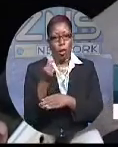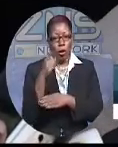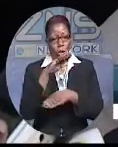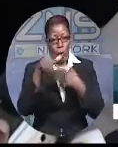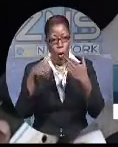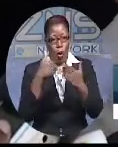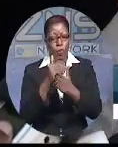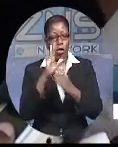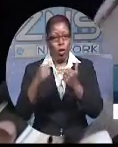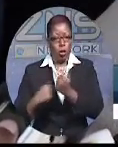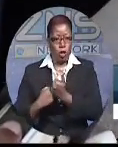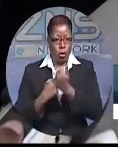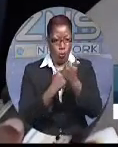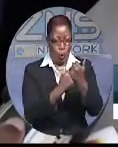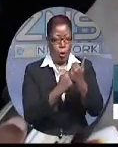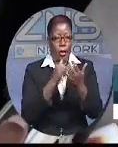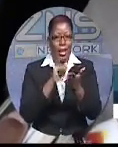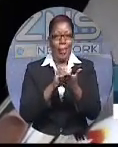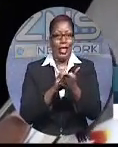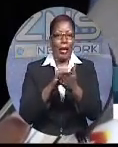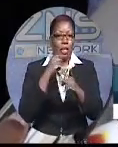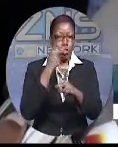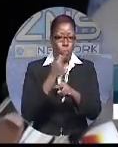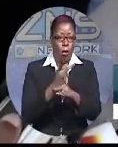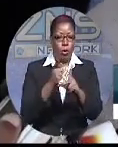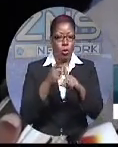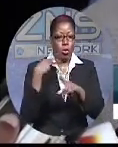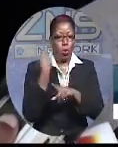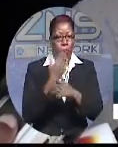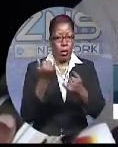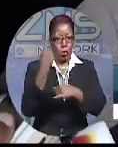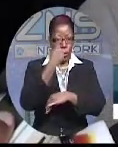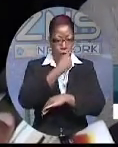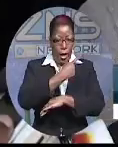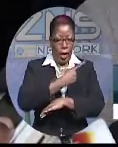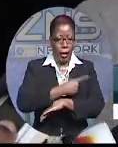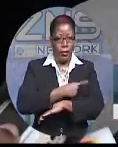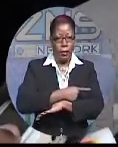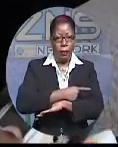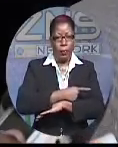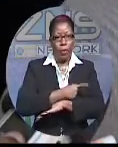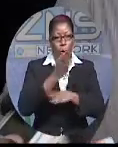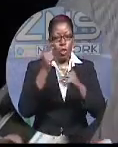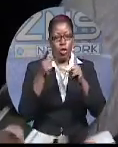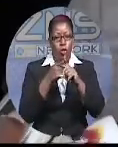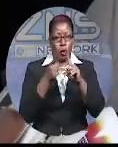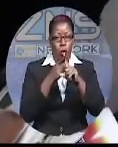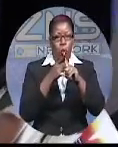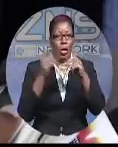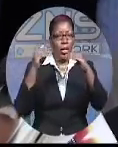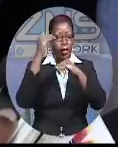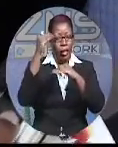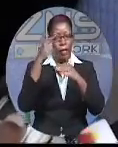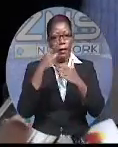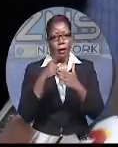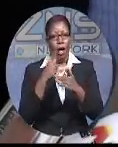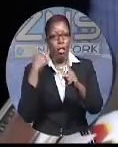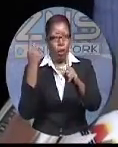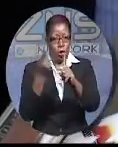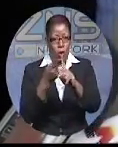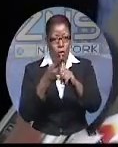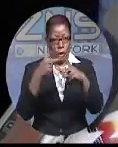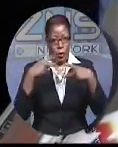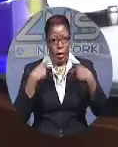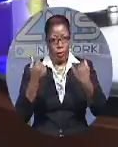the support that is promised to us today. And we look forward to really achieving some of the goals that you have set out